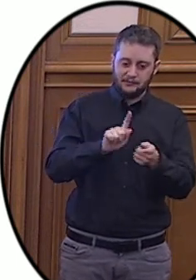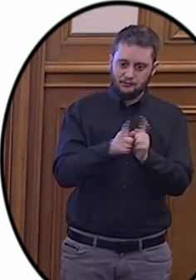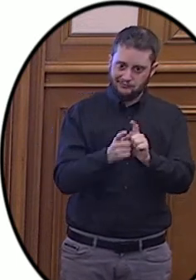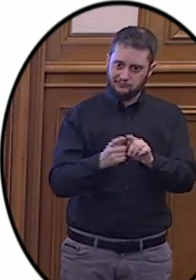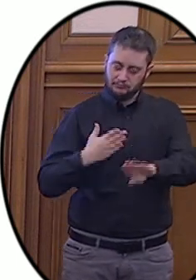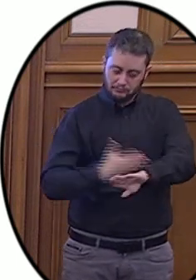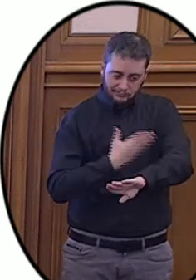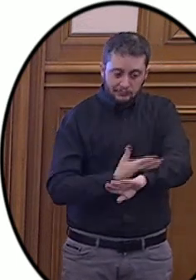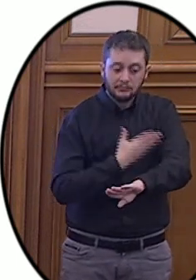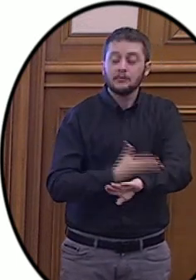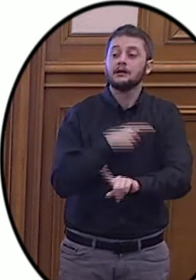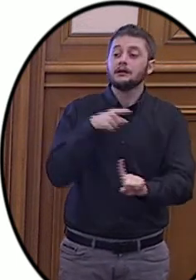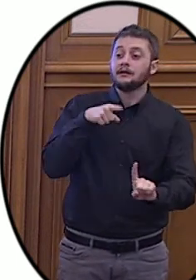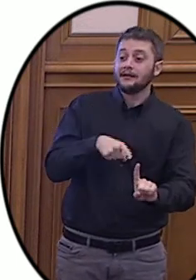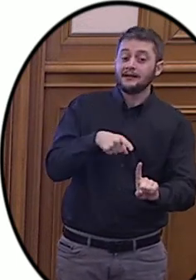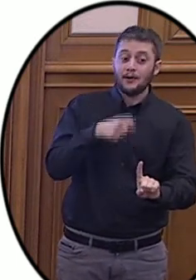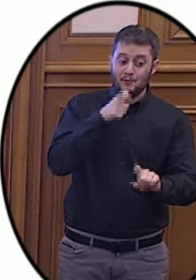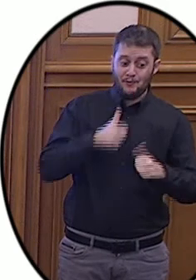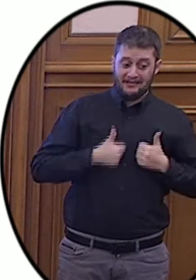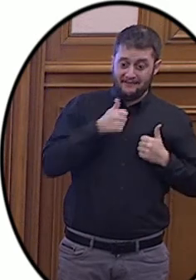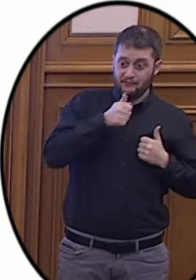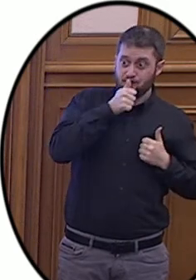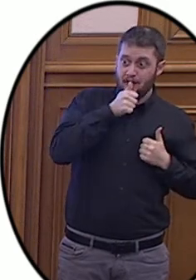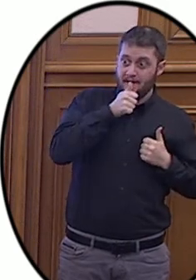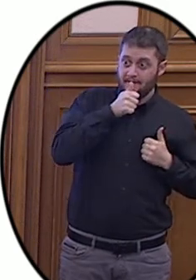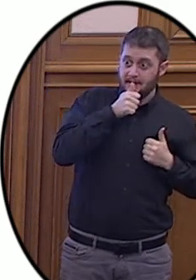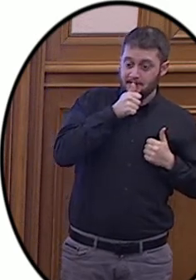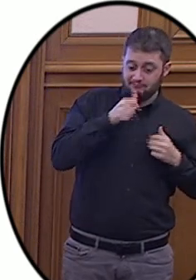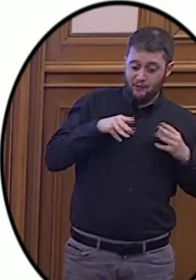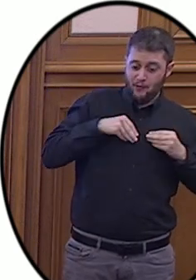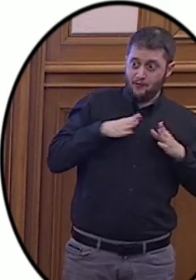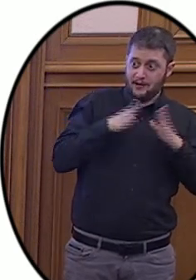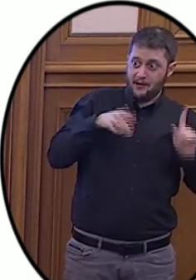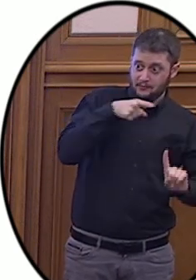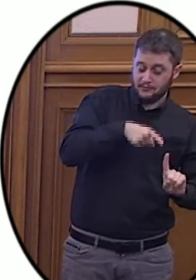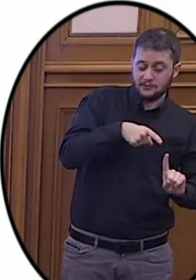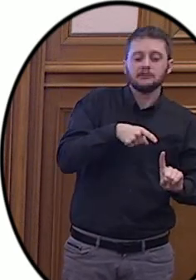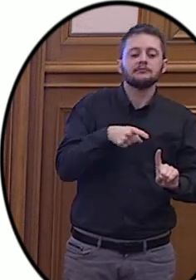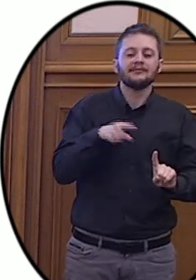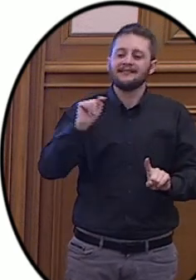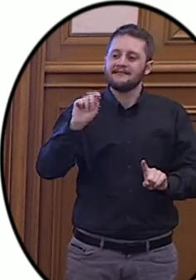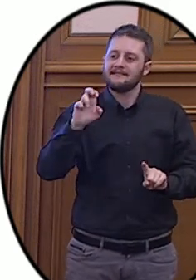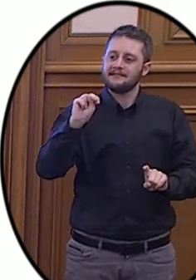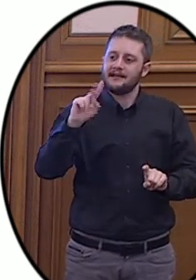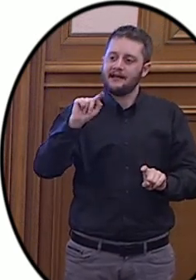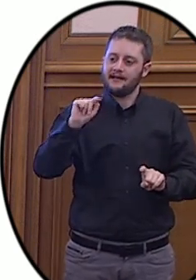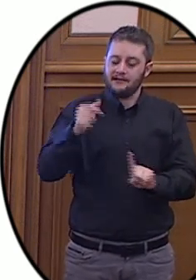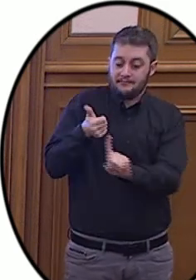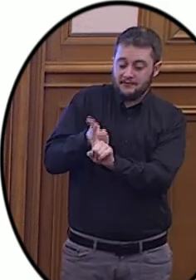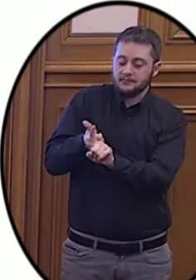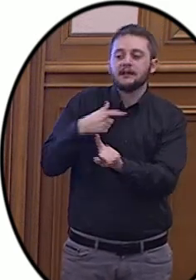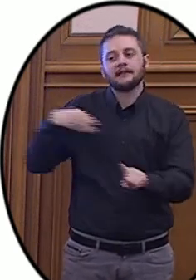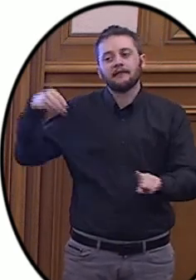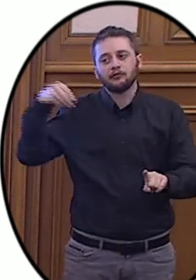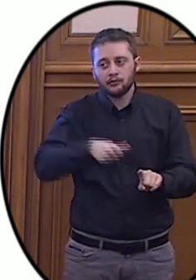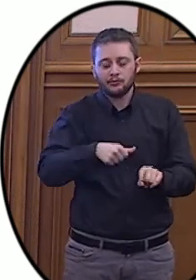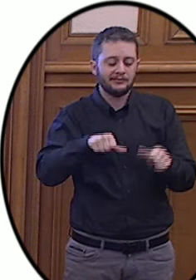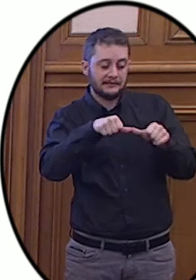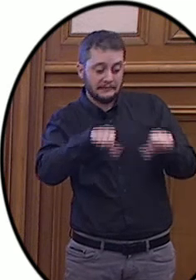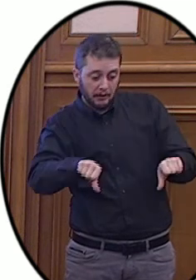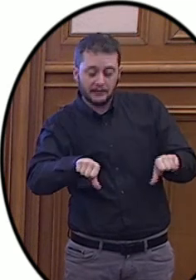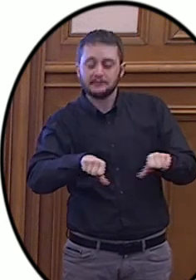private housing is typically required to also put down either a deposit or money in